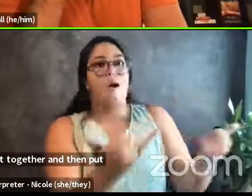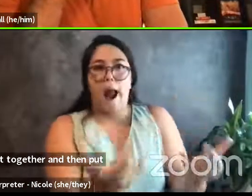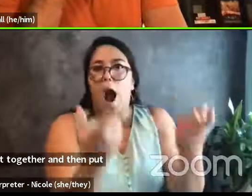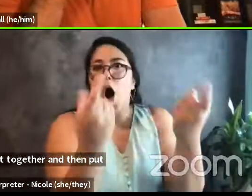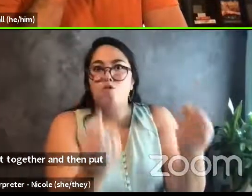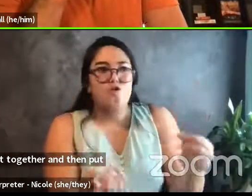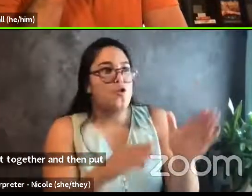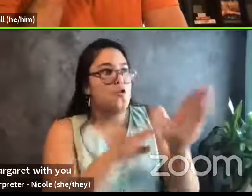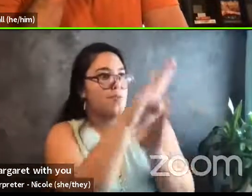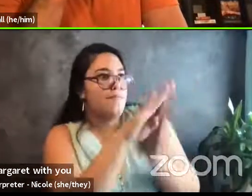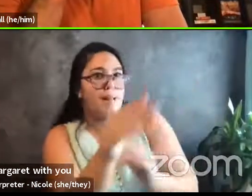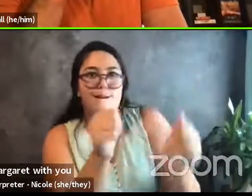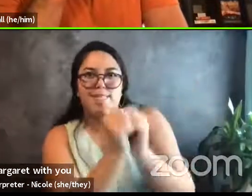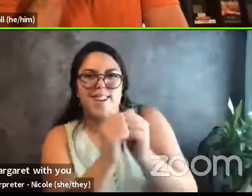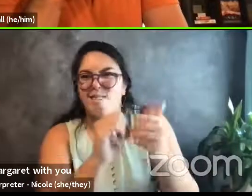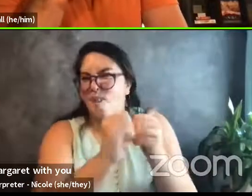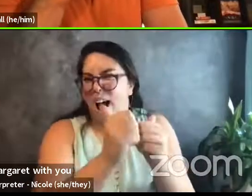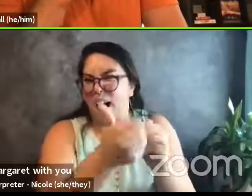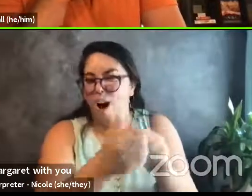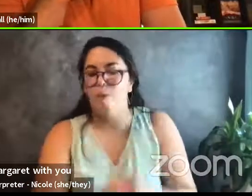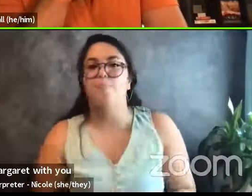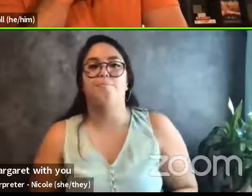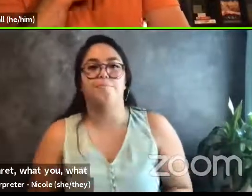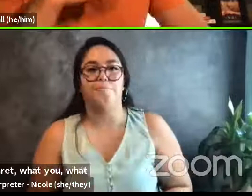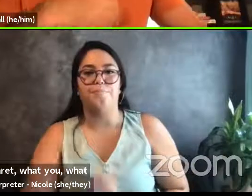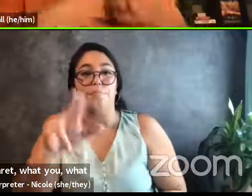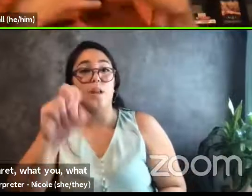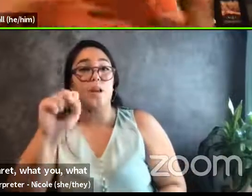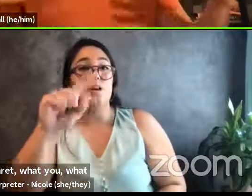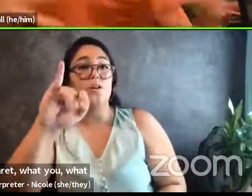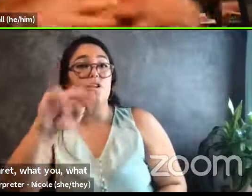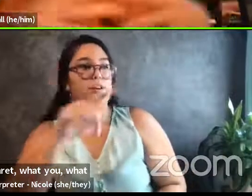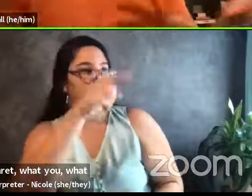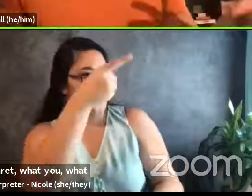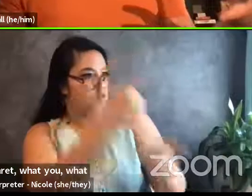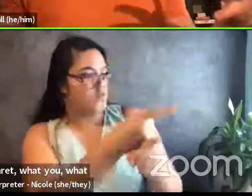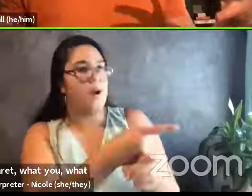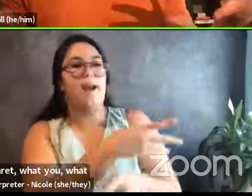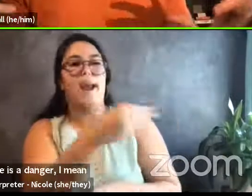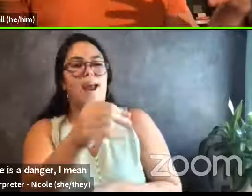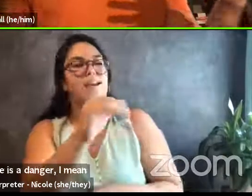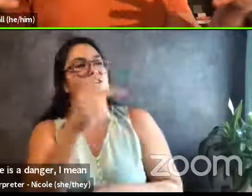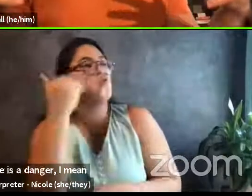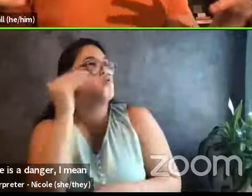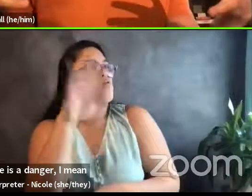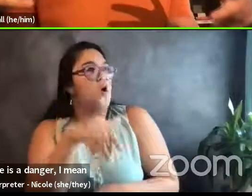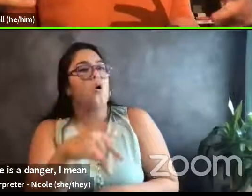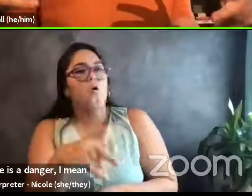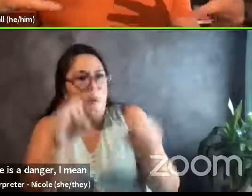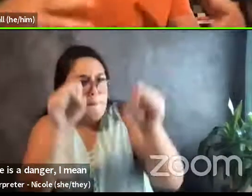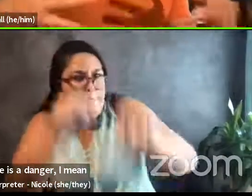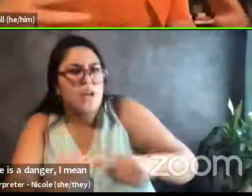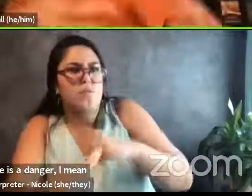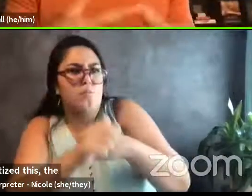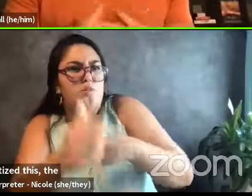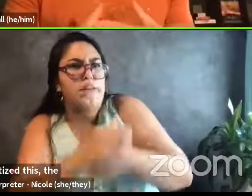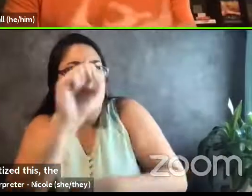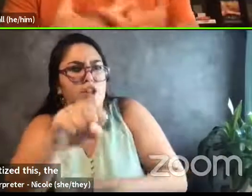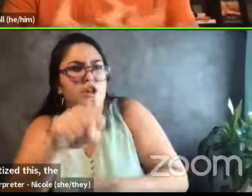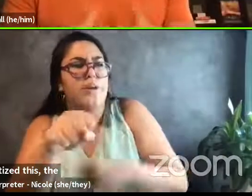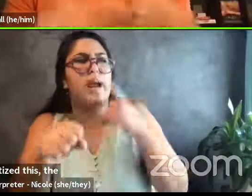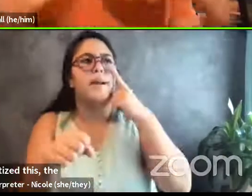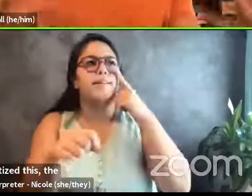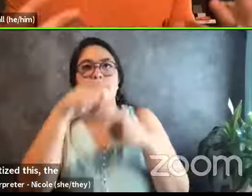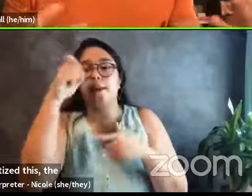Margaret, what you, what you mentioned here, that, that there is a danger. I mean, it's wonderful how democratized this, this, this production has